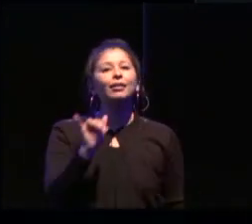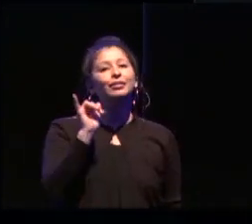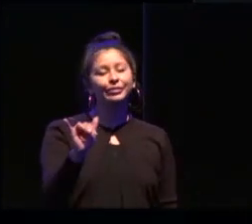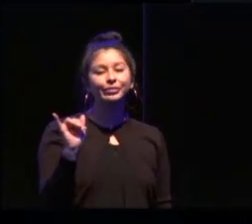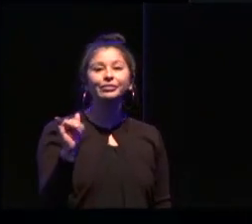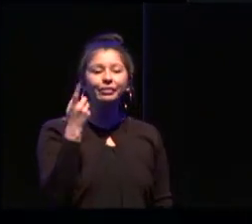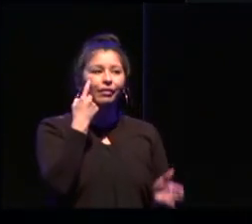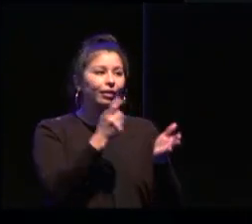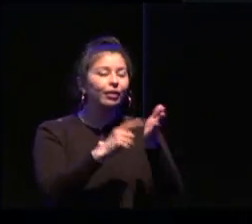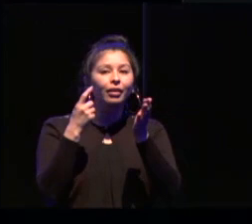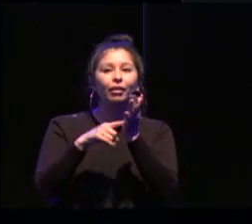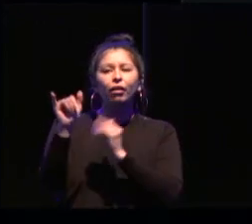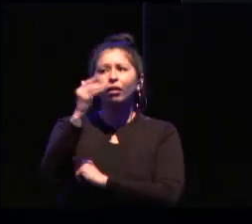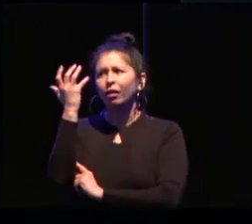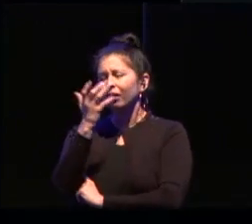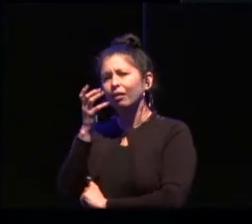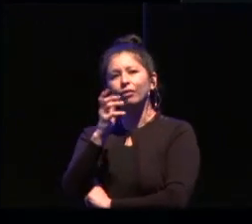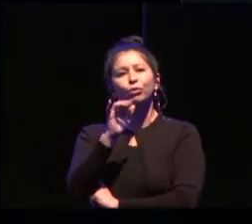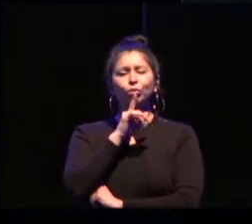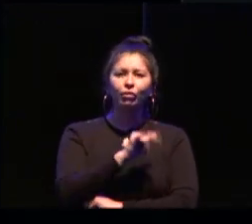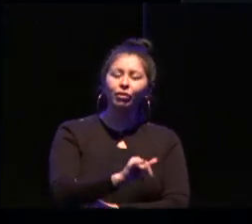we begin to notice, oh my God, this